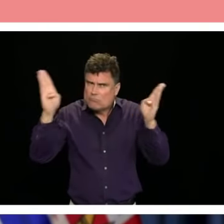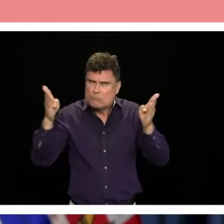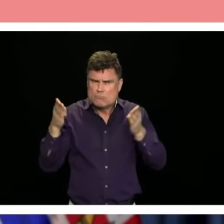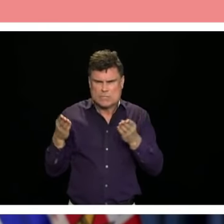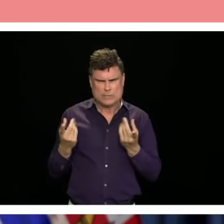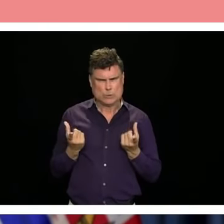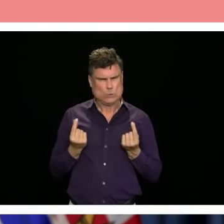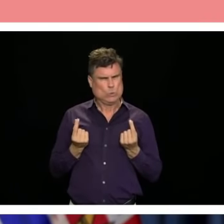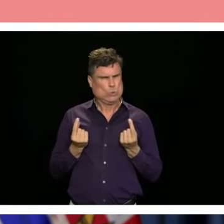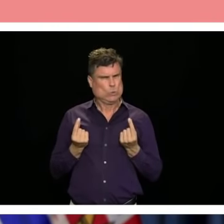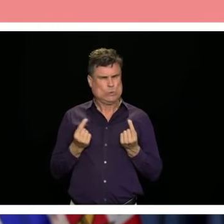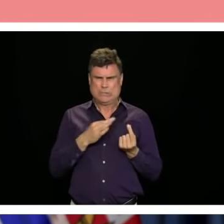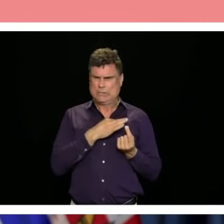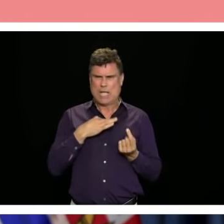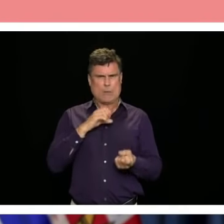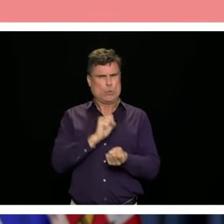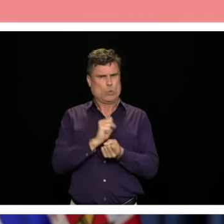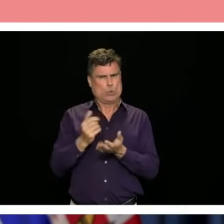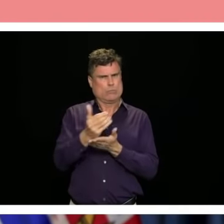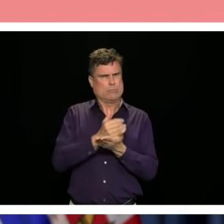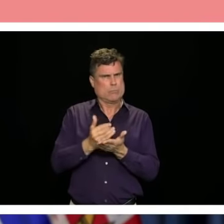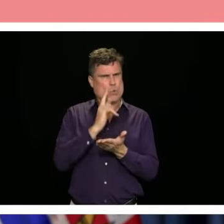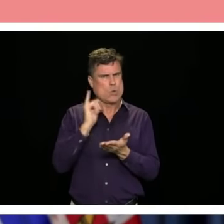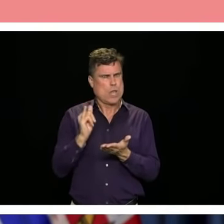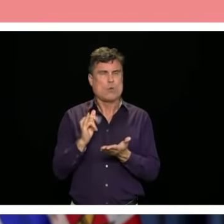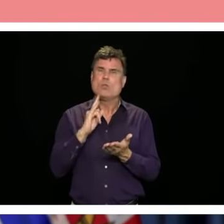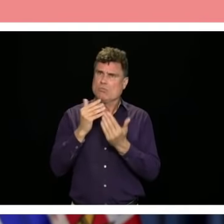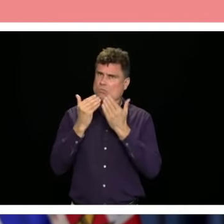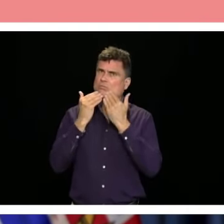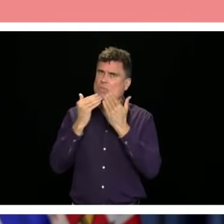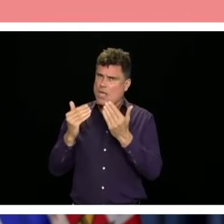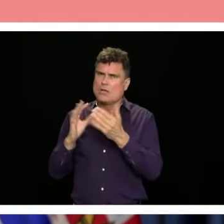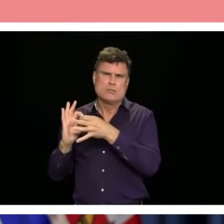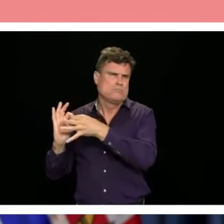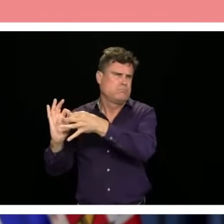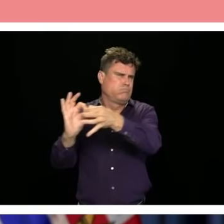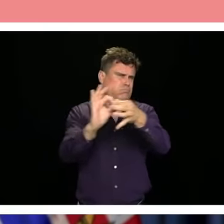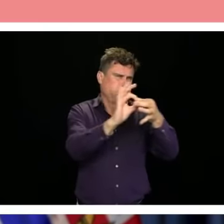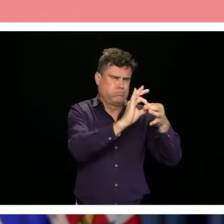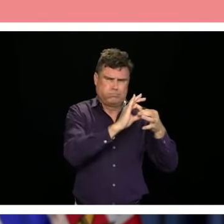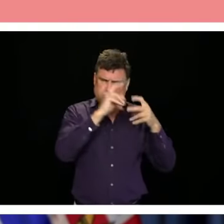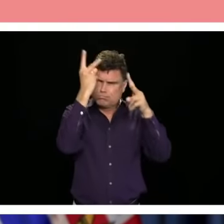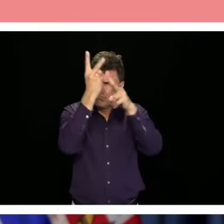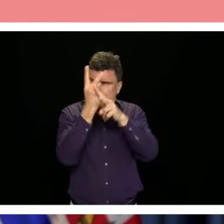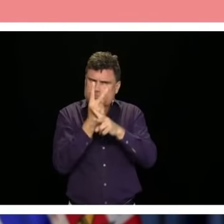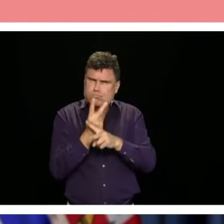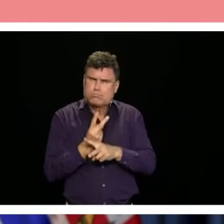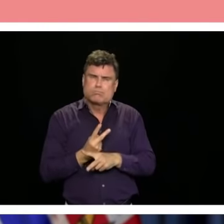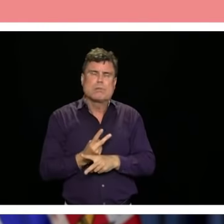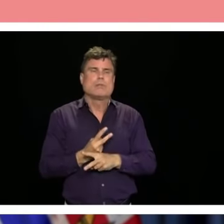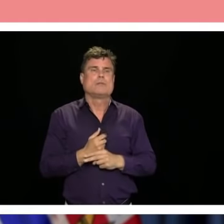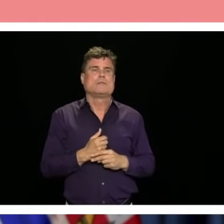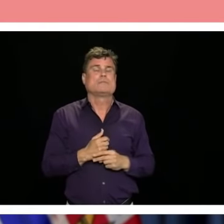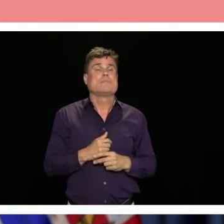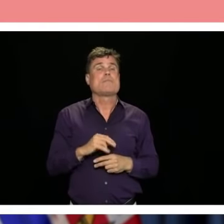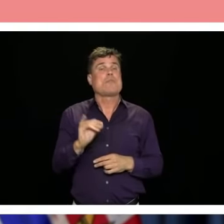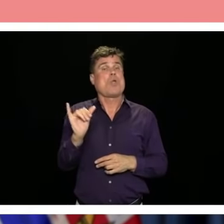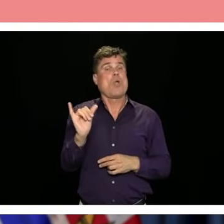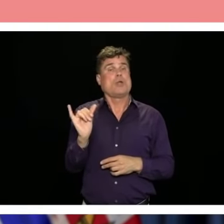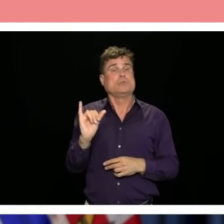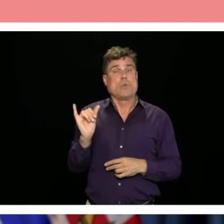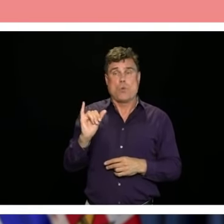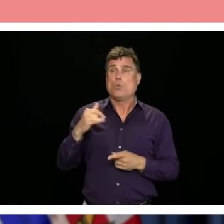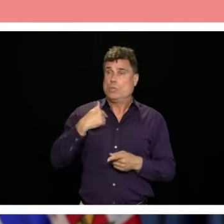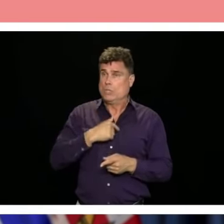and operated, private facilities that offer care and almost all offer public beds. Outstanding work